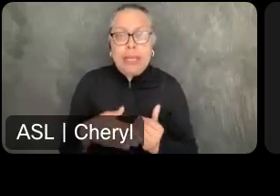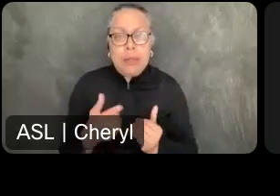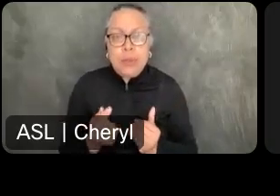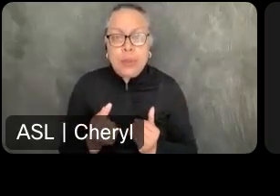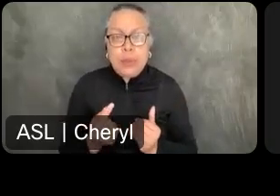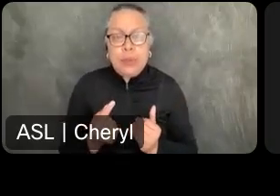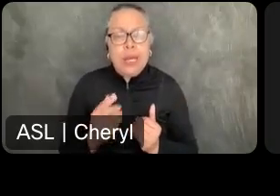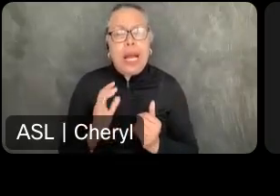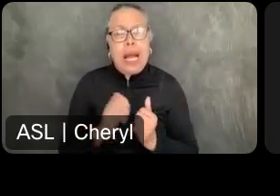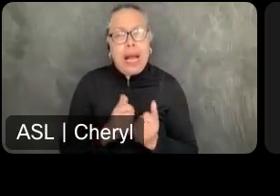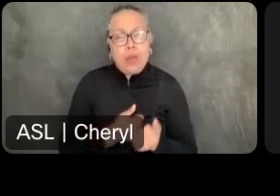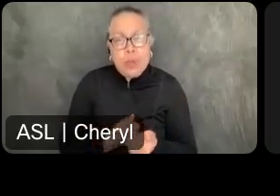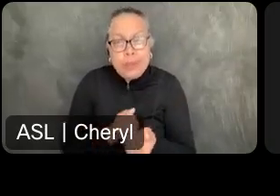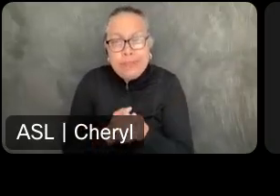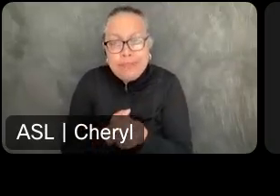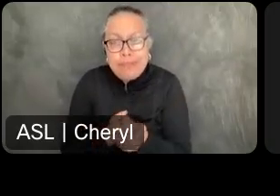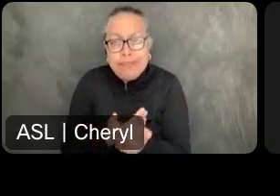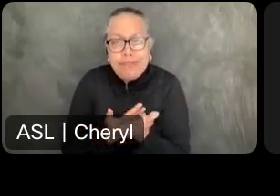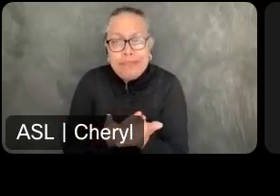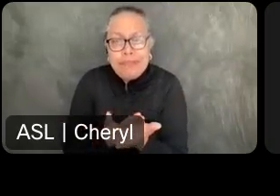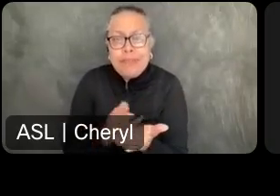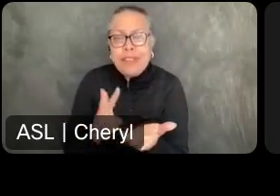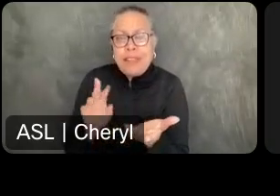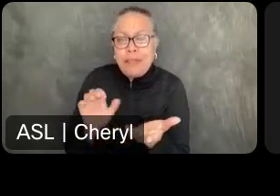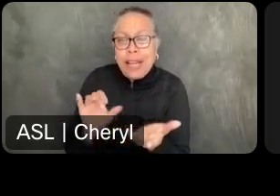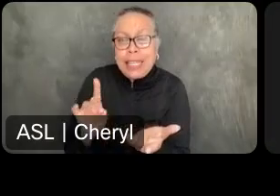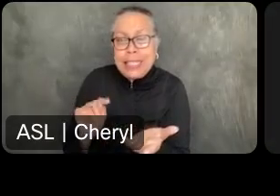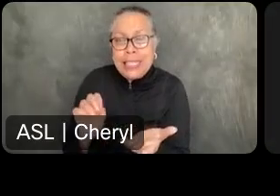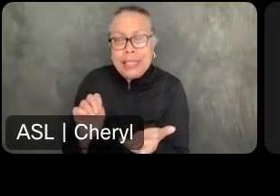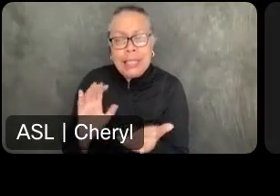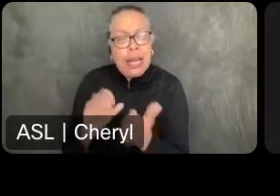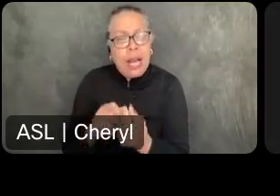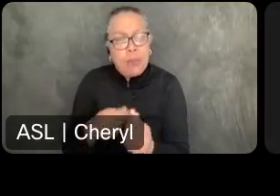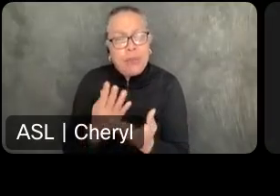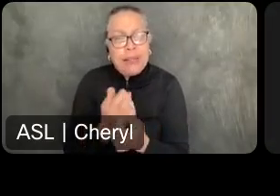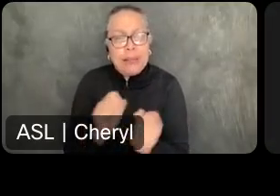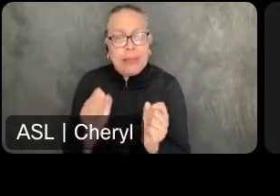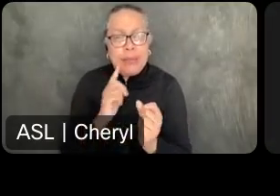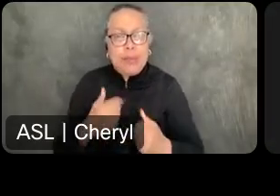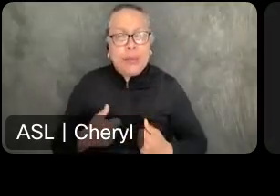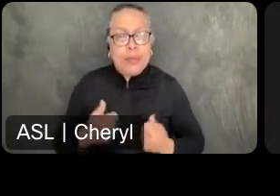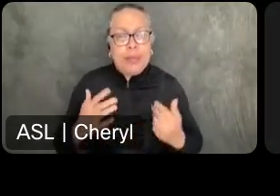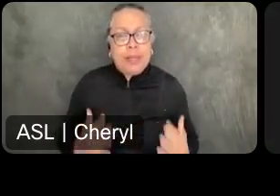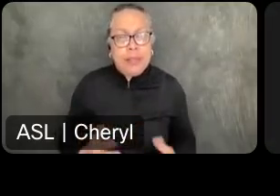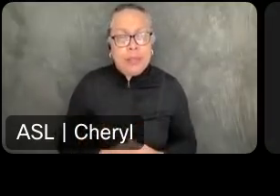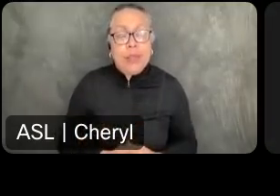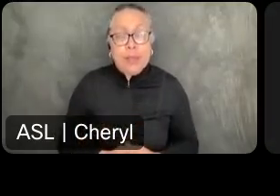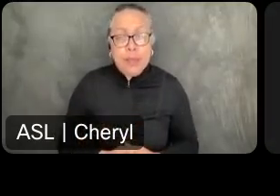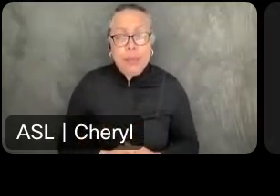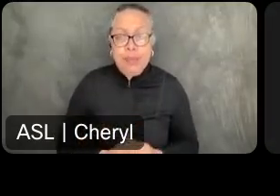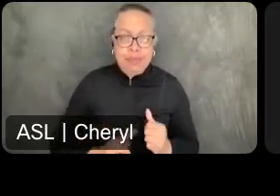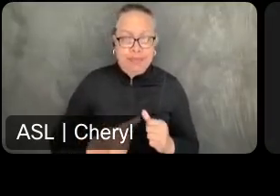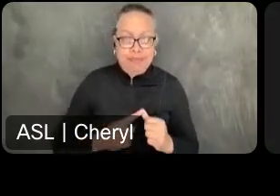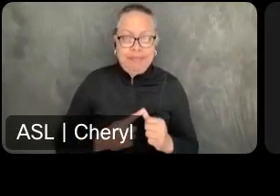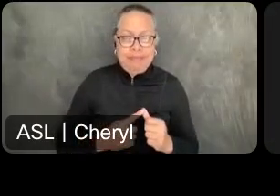are validating, and ultimately supporting survivor safety. So first, those initial